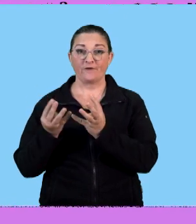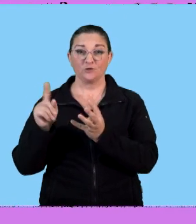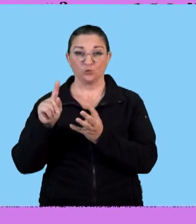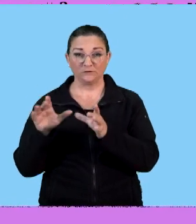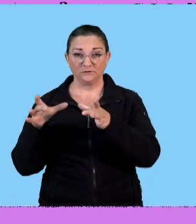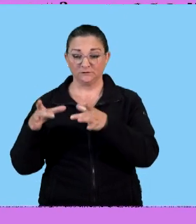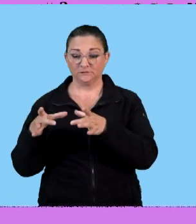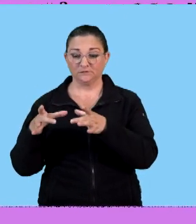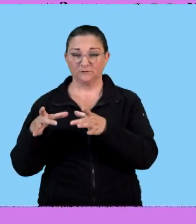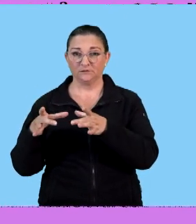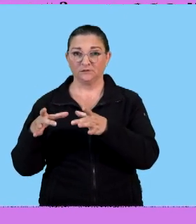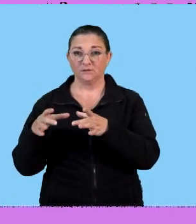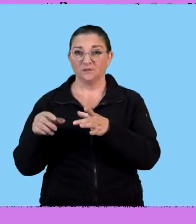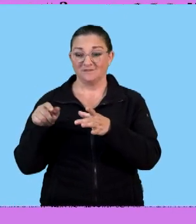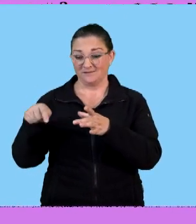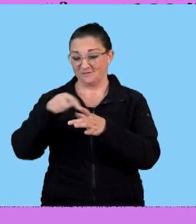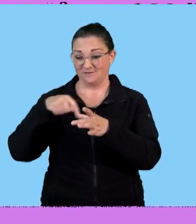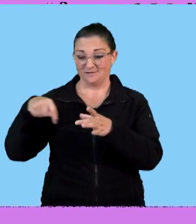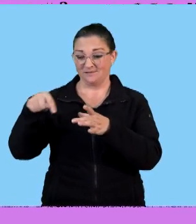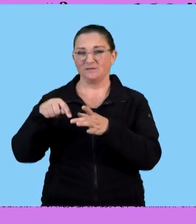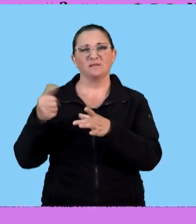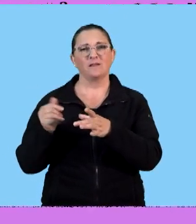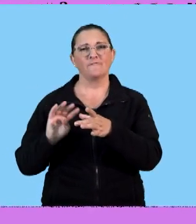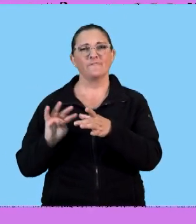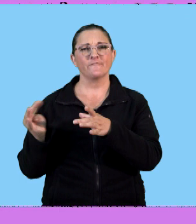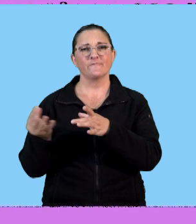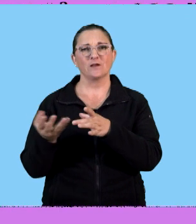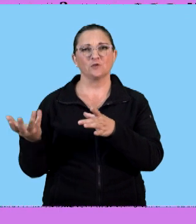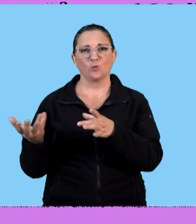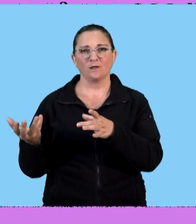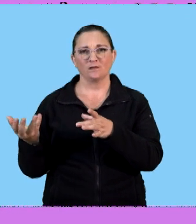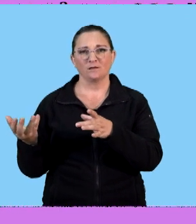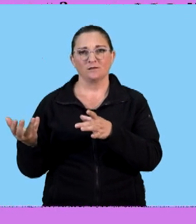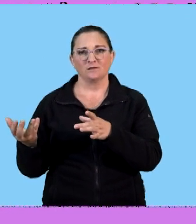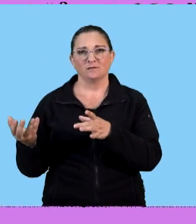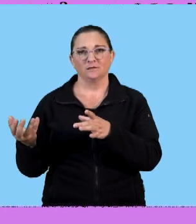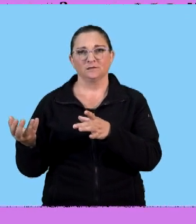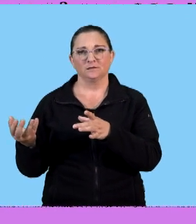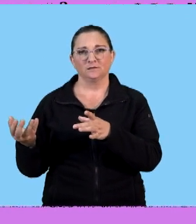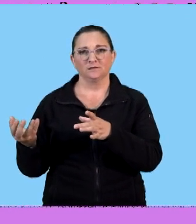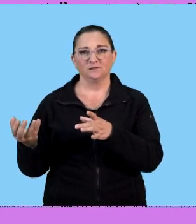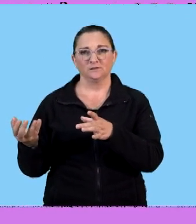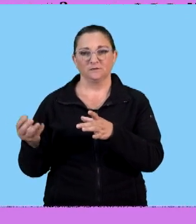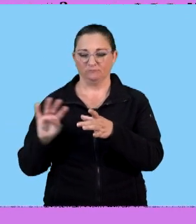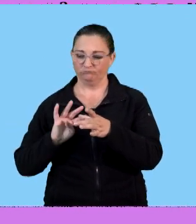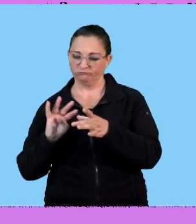The fence. If you look at the fence. So basically, if that's the swimming pool, where is the fence now?